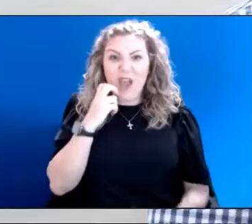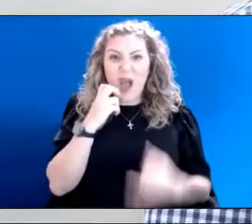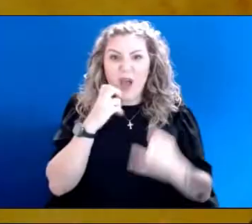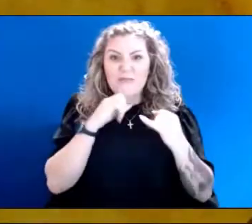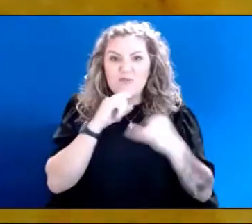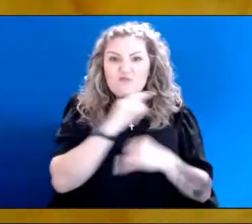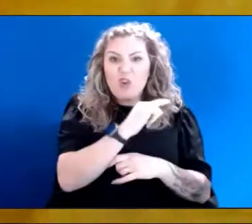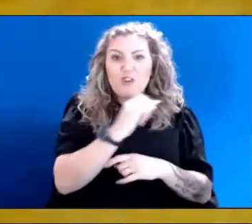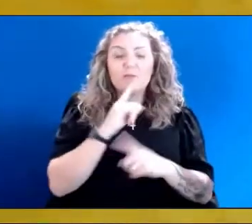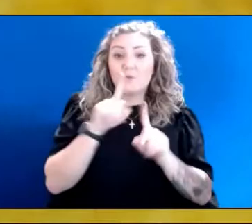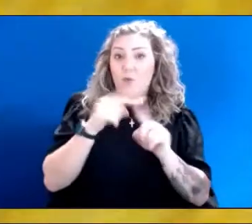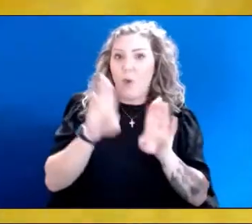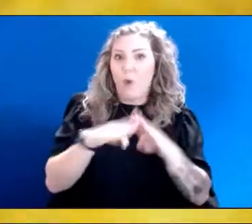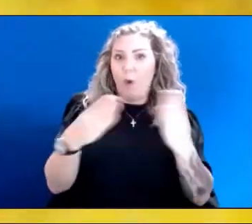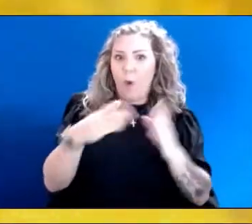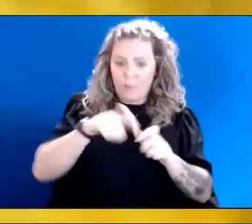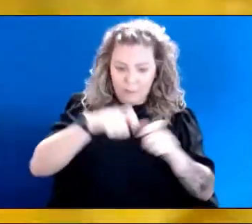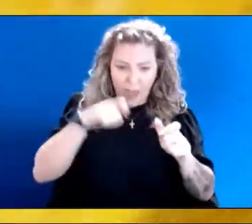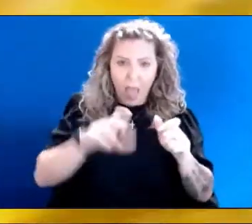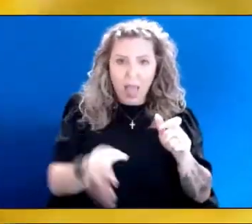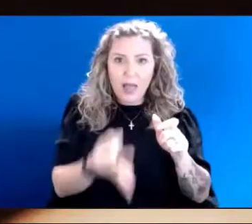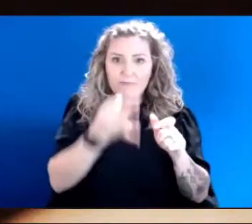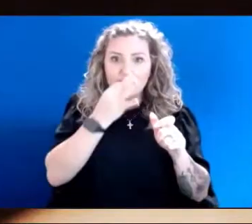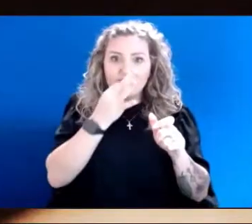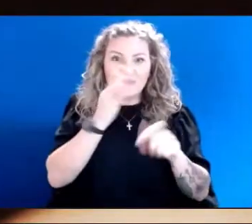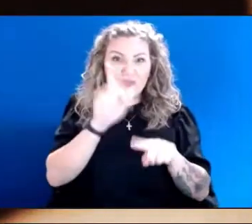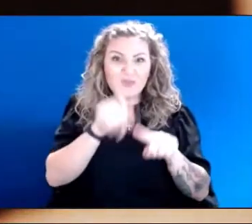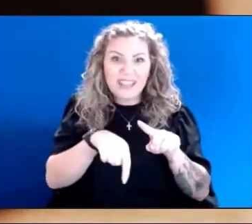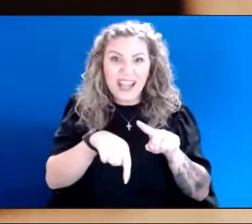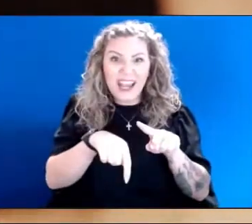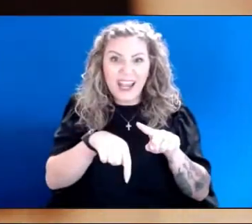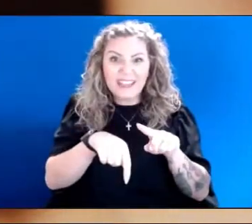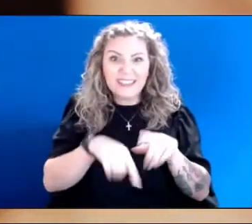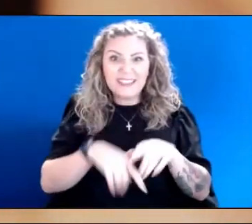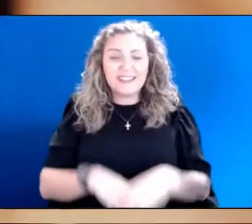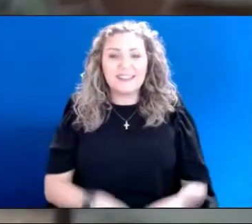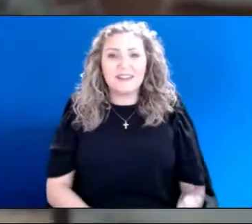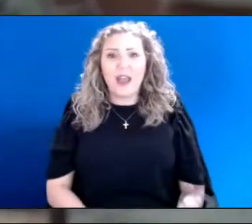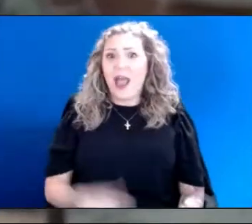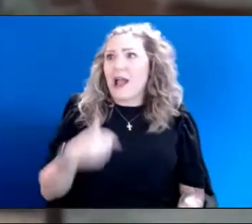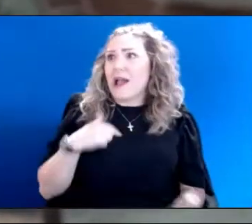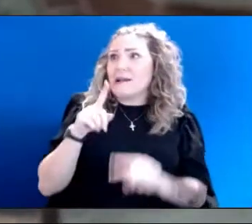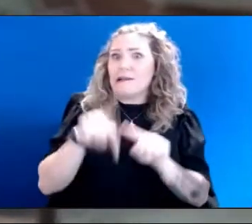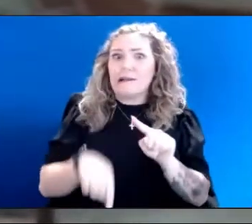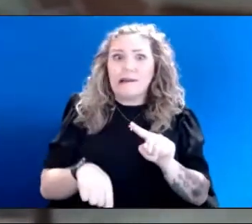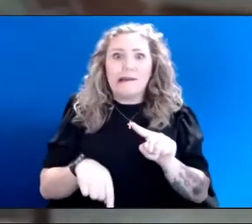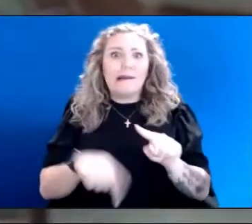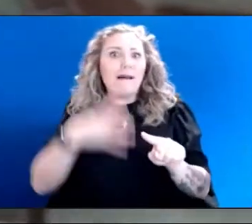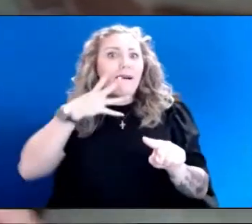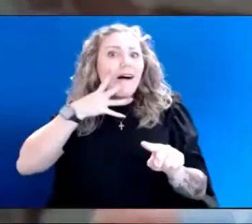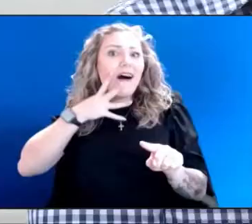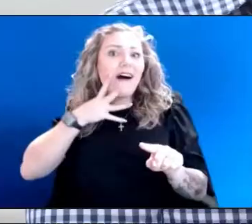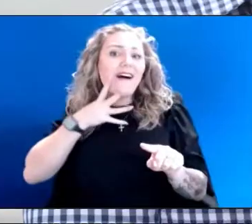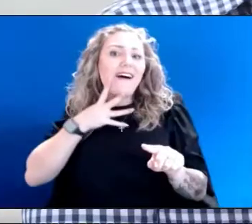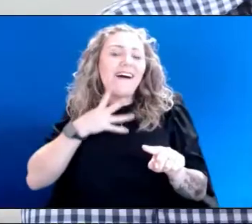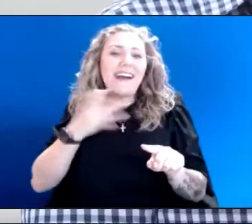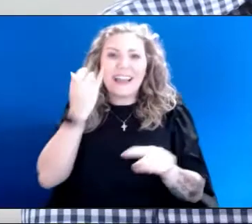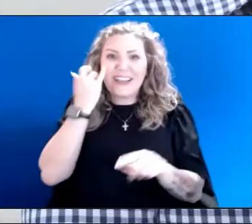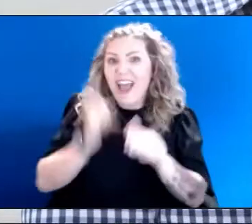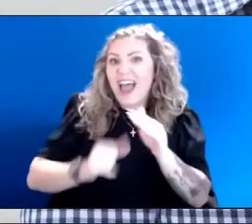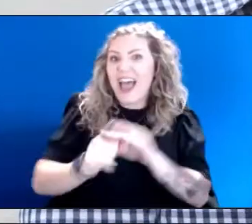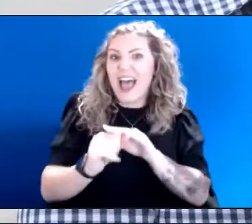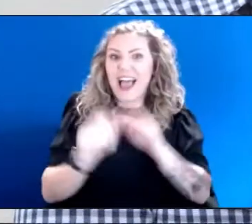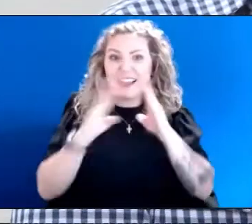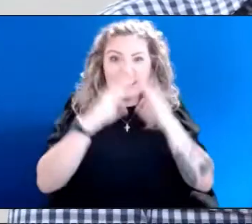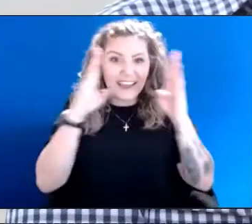the bag, And you just can't. I can't stop at just one, even if I hide it somewhere in my house. I get to the